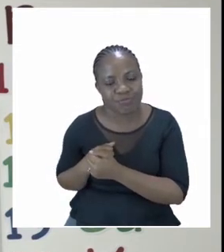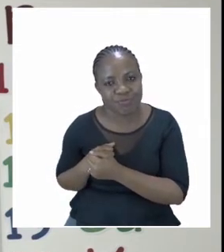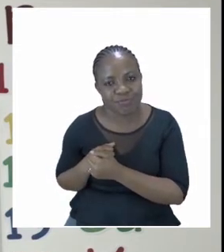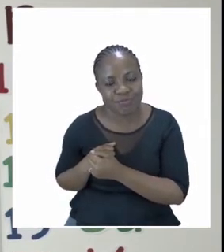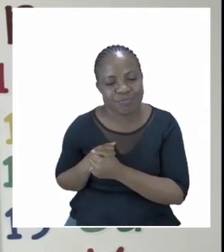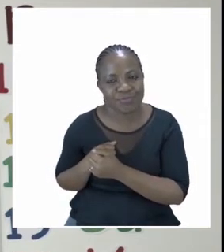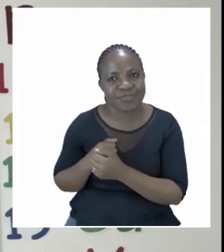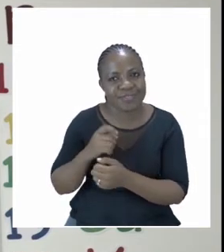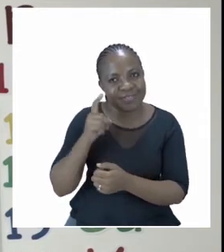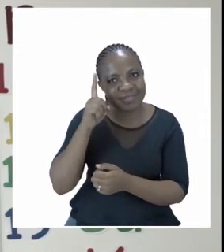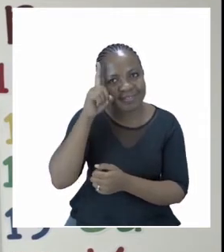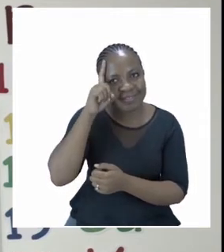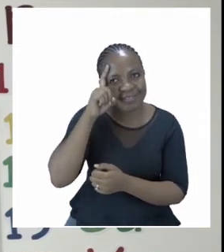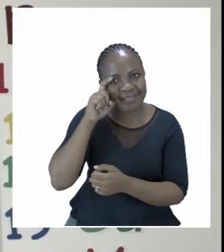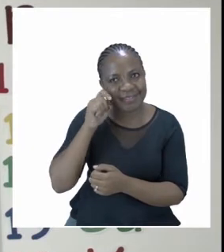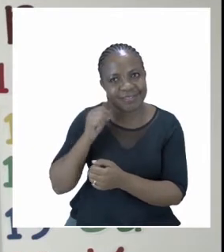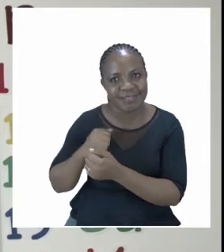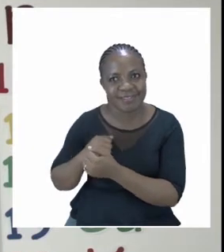Grandfather.